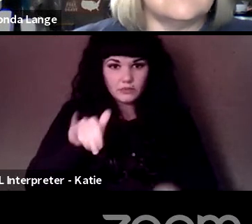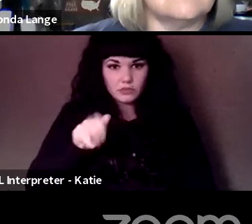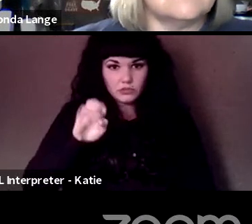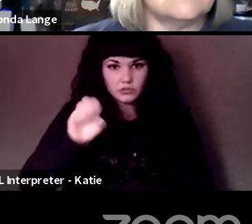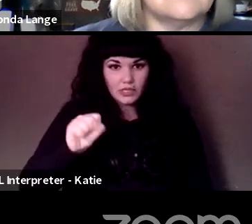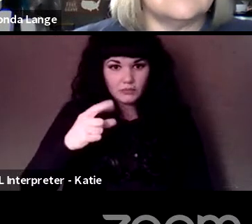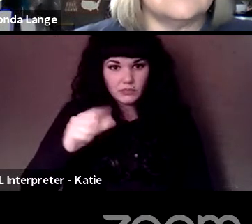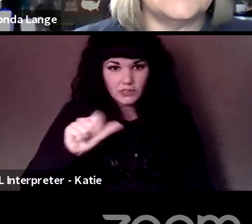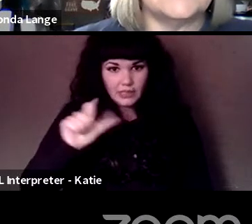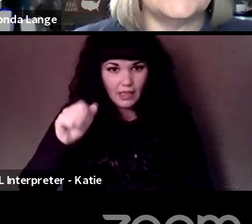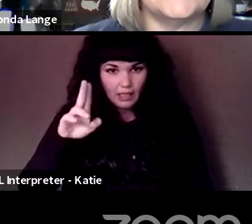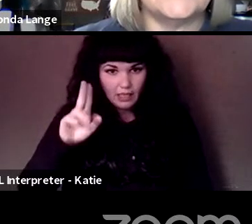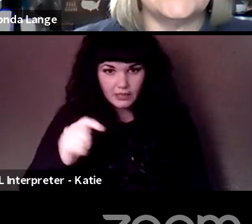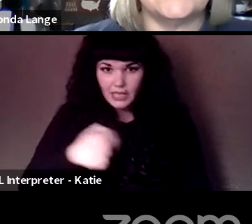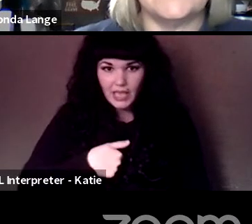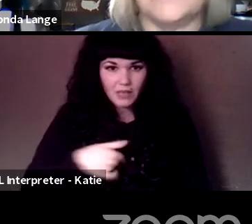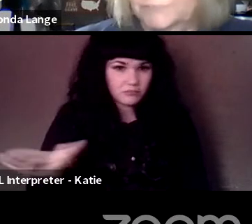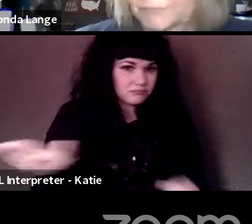got to tell you, just